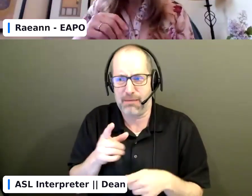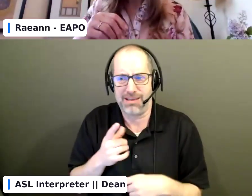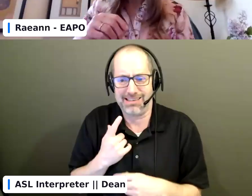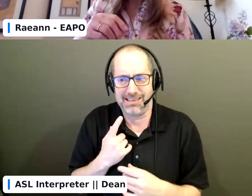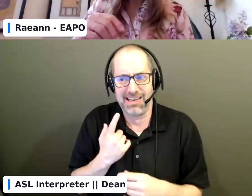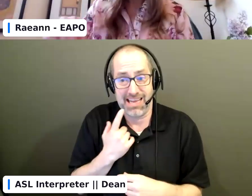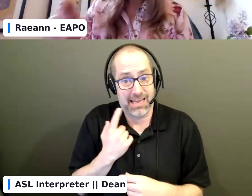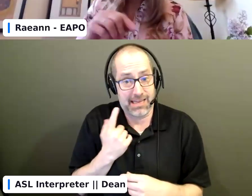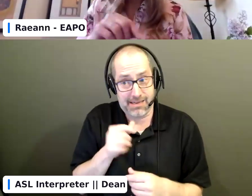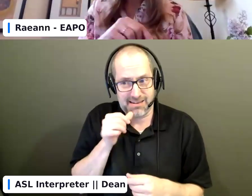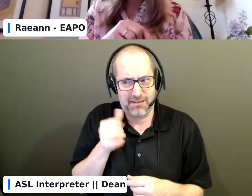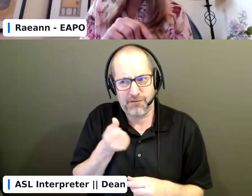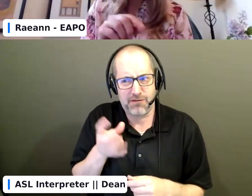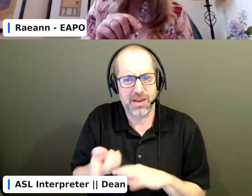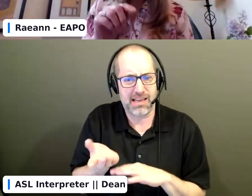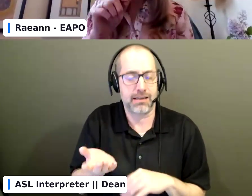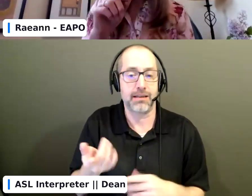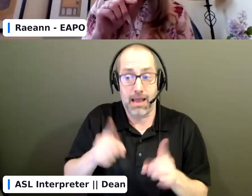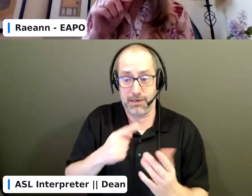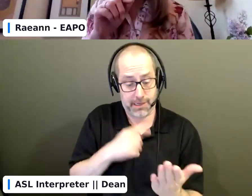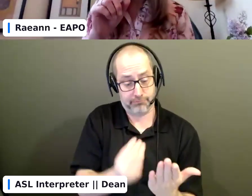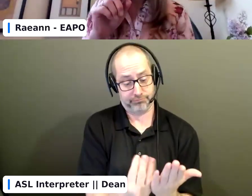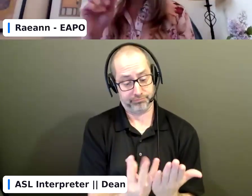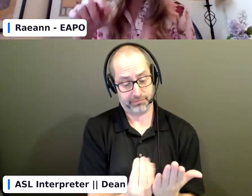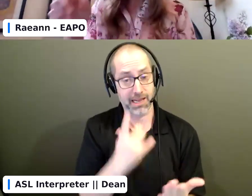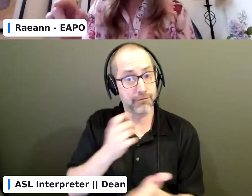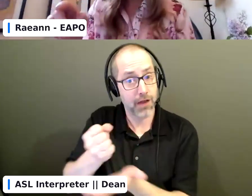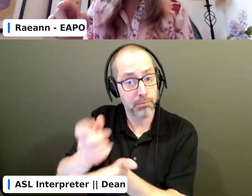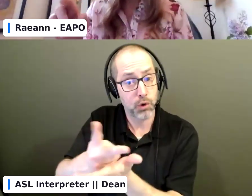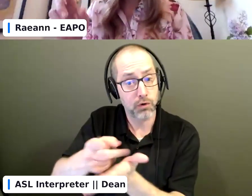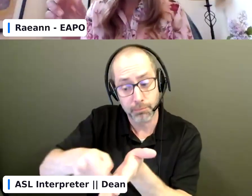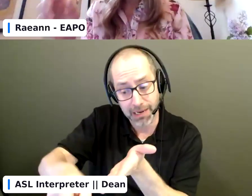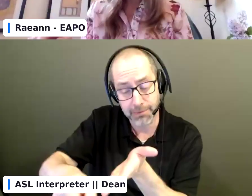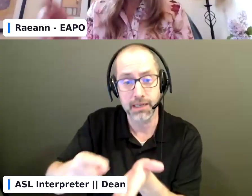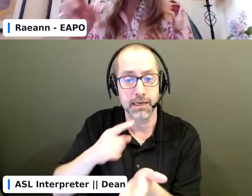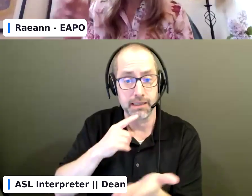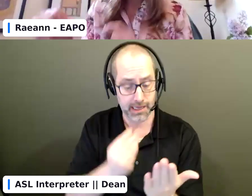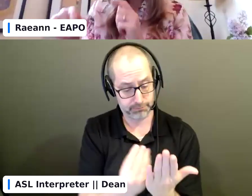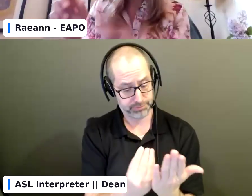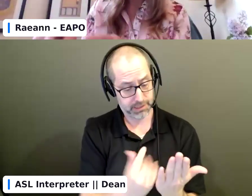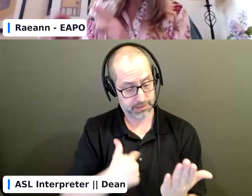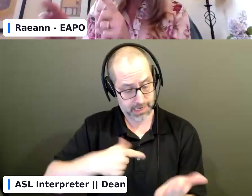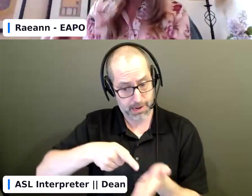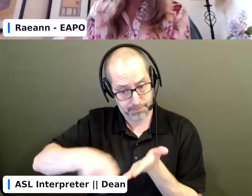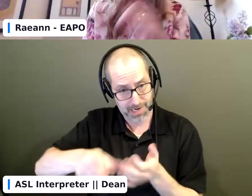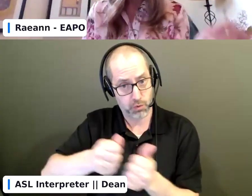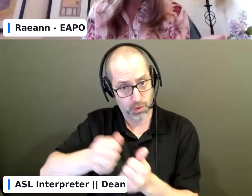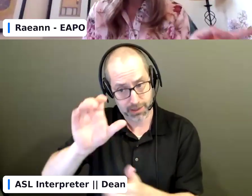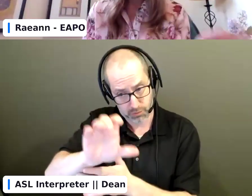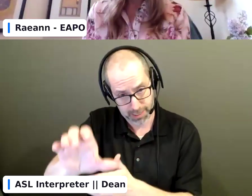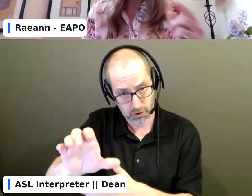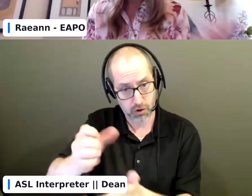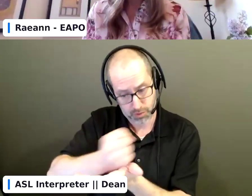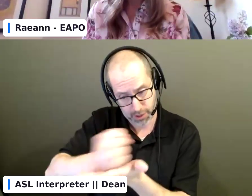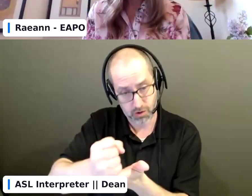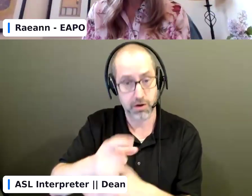instance, then I will get a text message saying, I'm paying from a credit card, and to confirm that this is actually me using the credit card, it goes